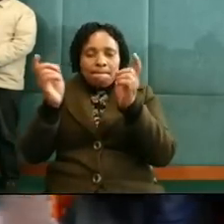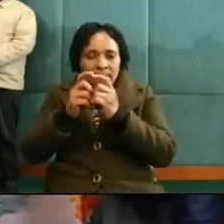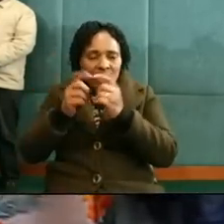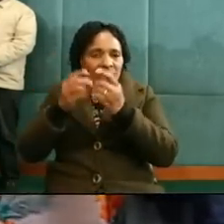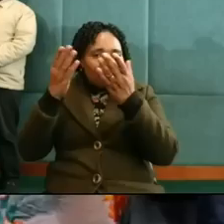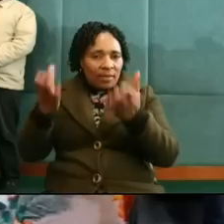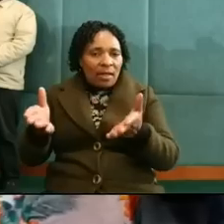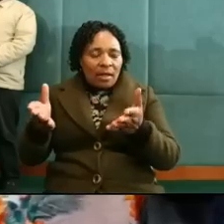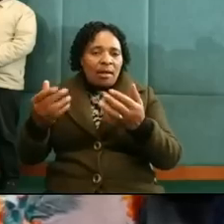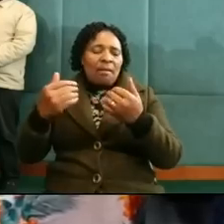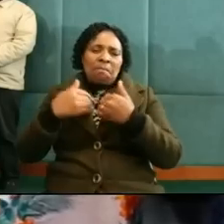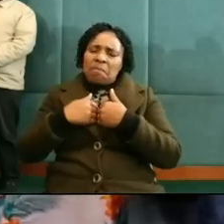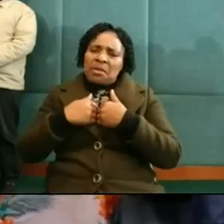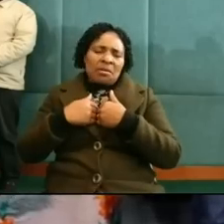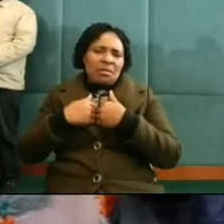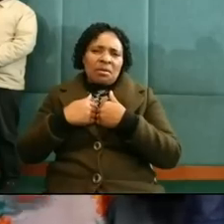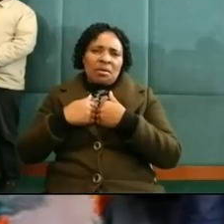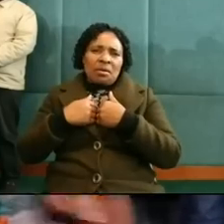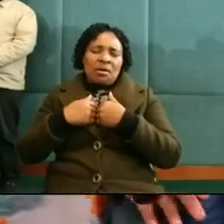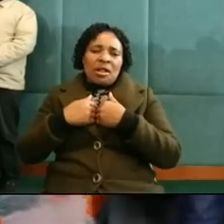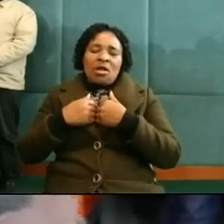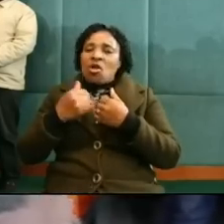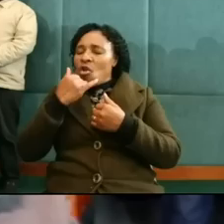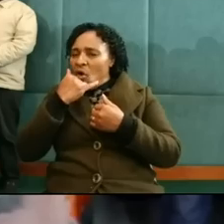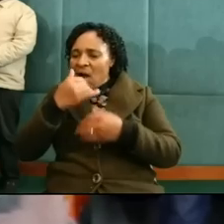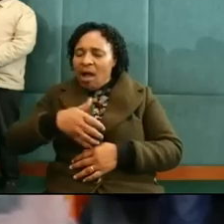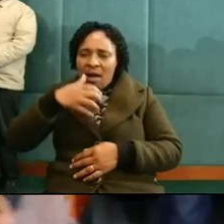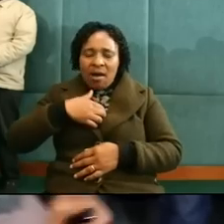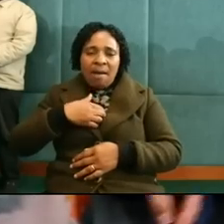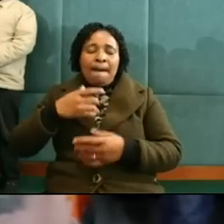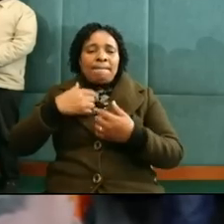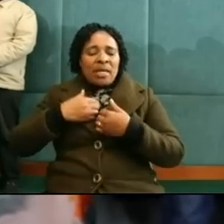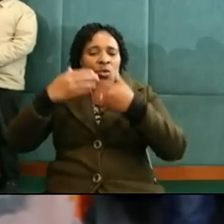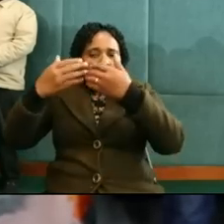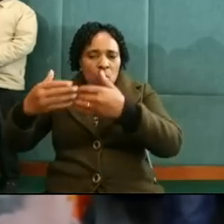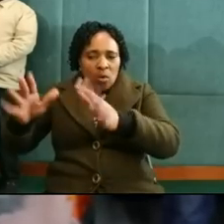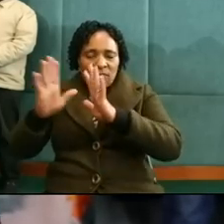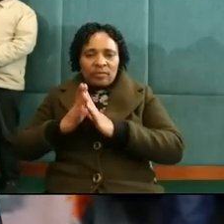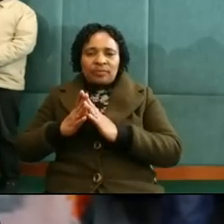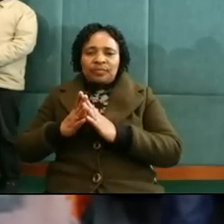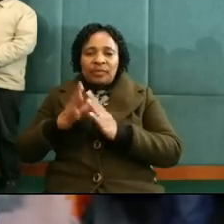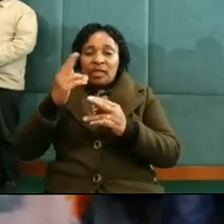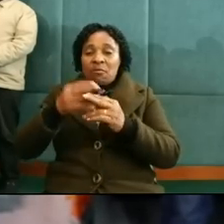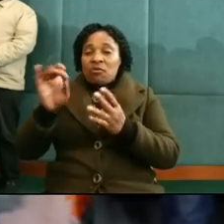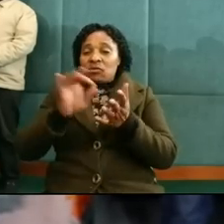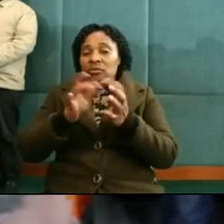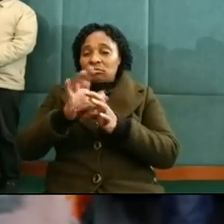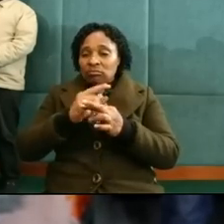there, whatever resentment, whatever malice, whatever anger, I am letting it go in the name of Jesus.